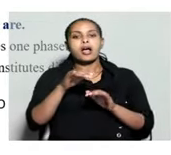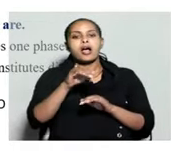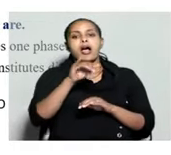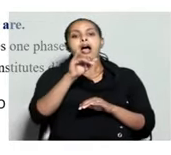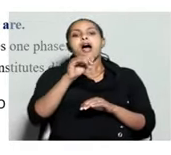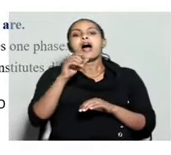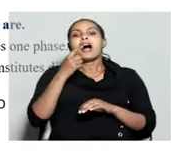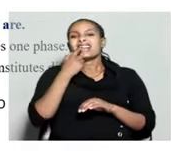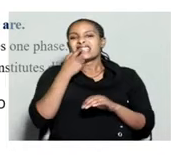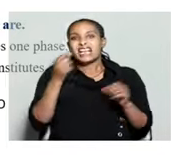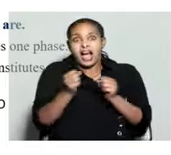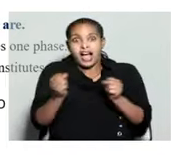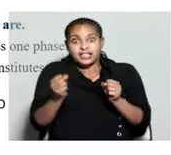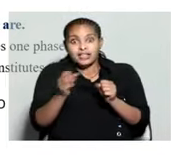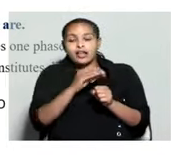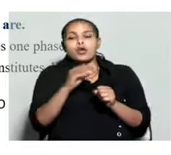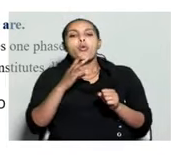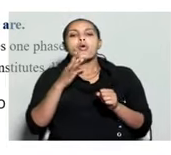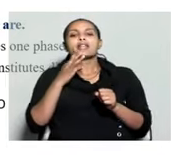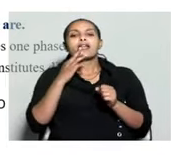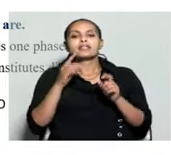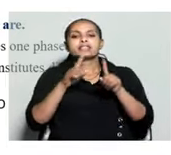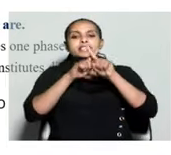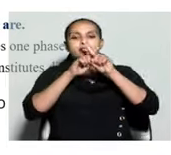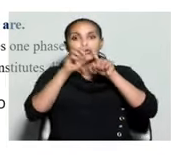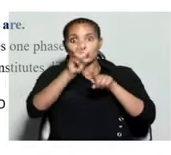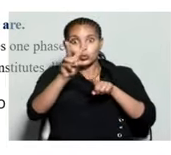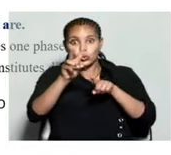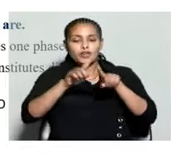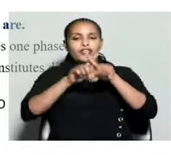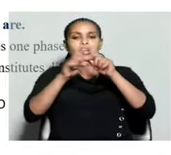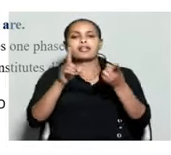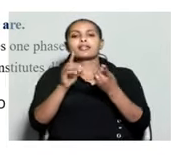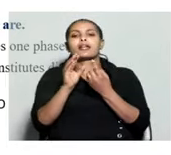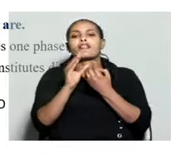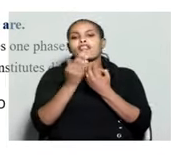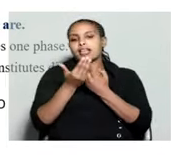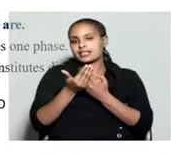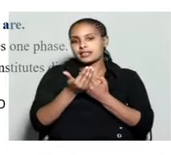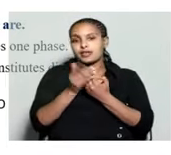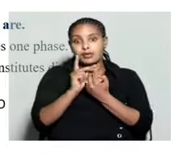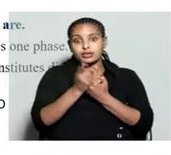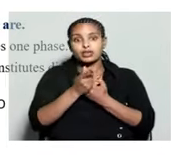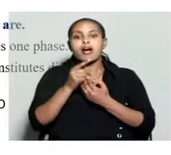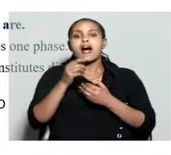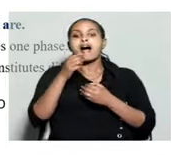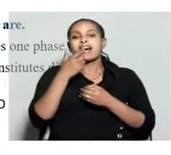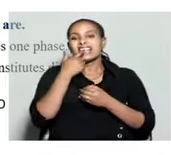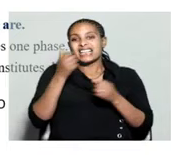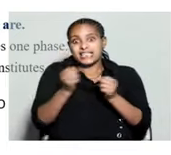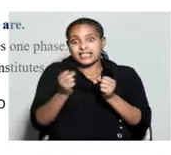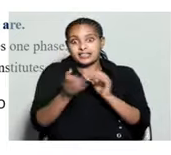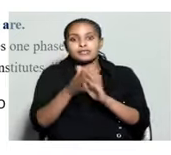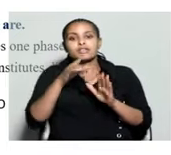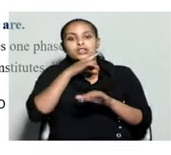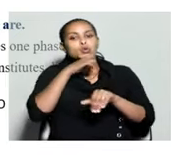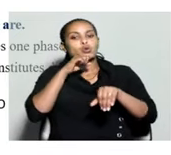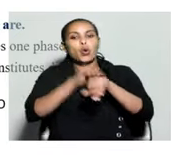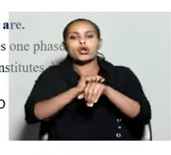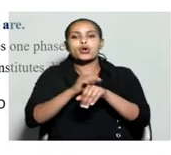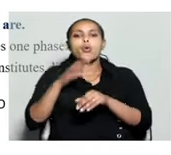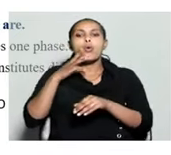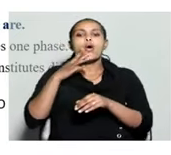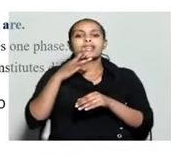Ice and water are two different phases of water. Ice is solid water, H2O,